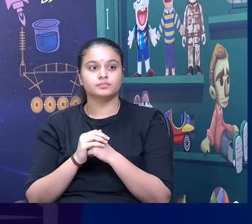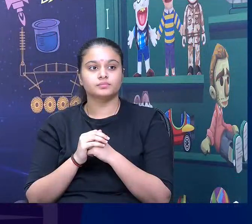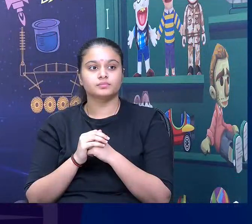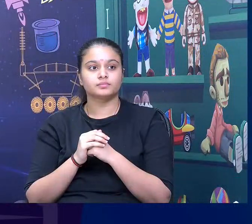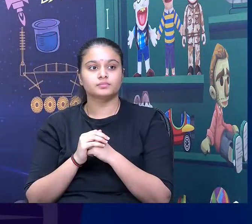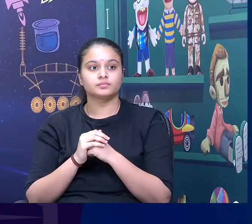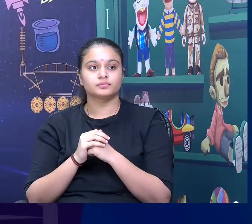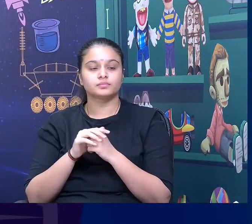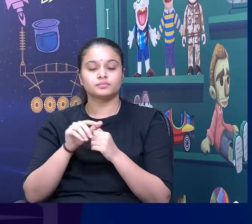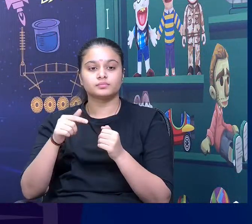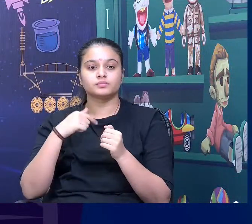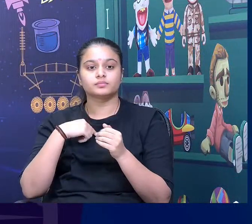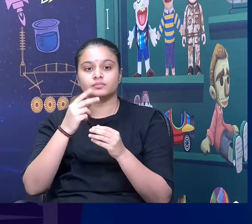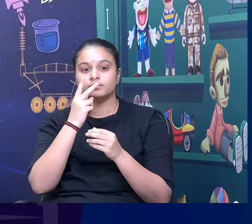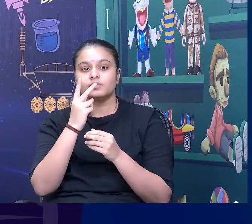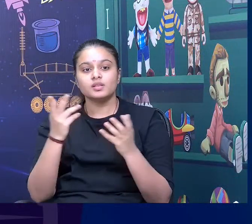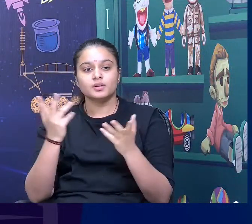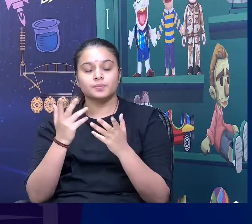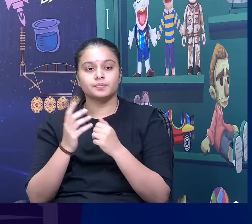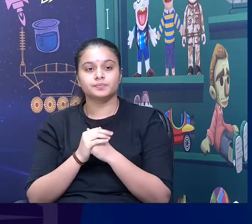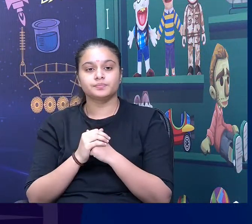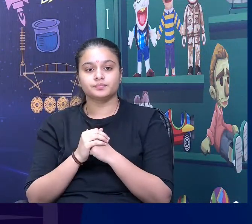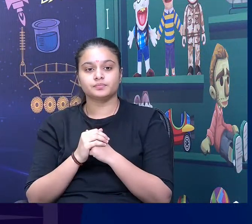who was identified